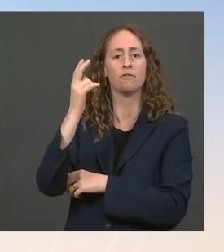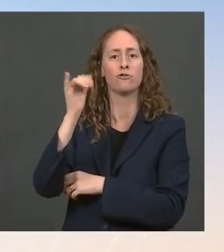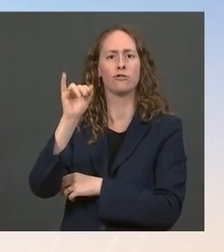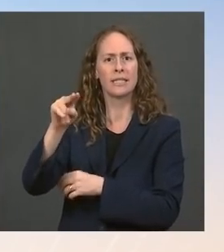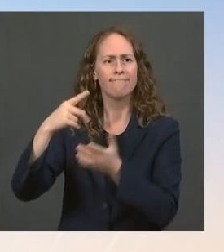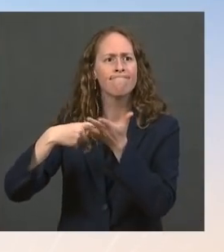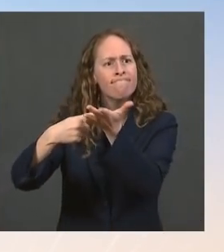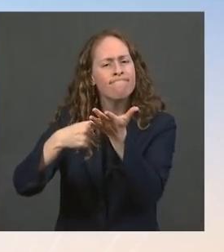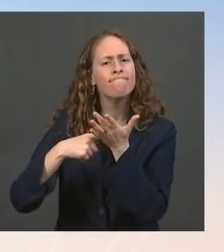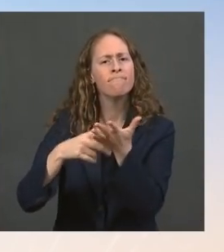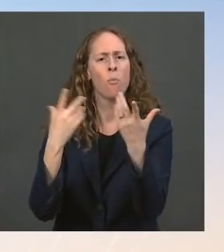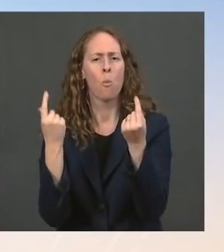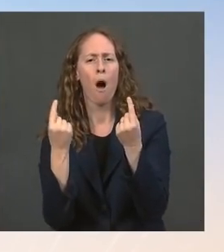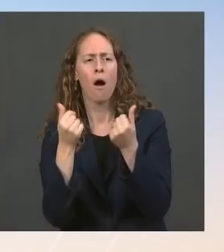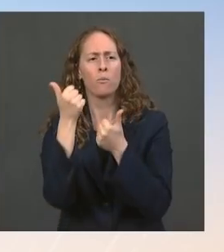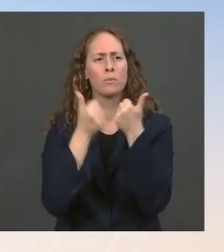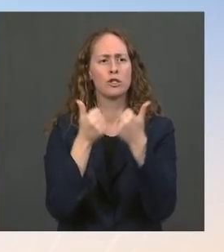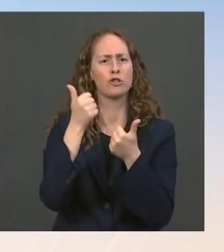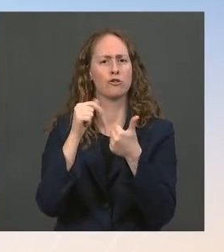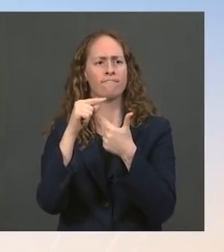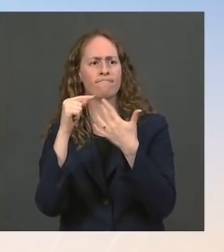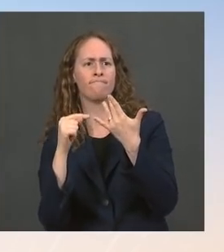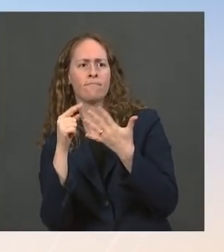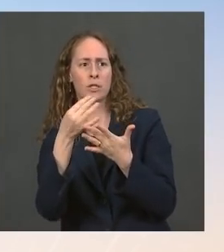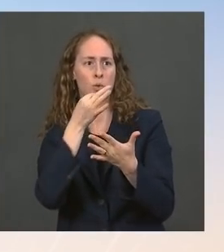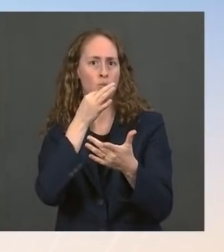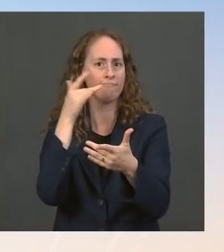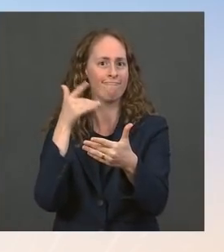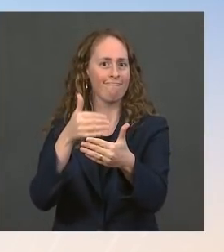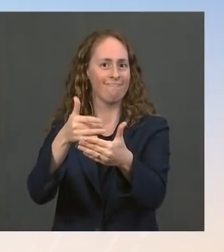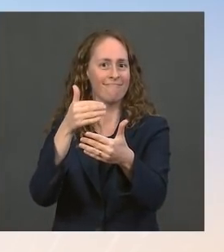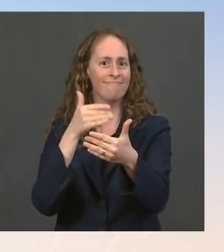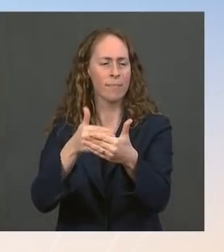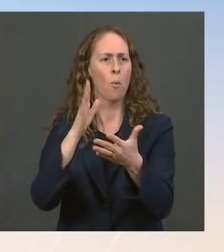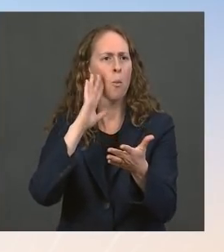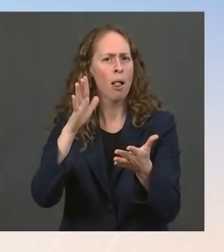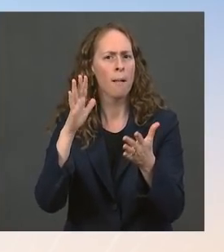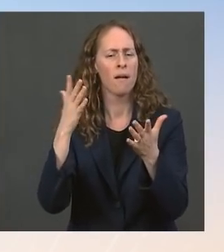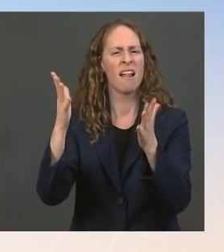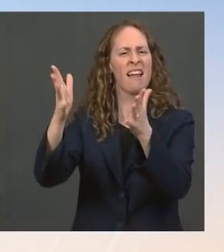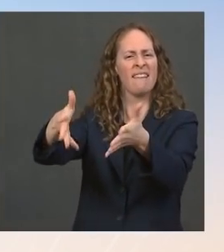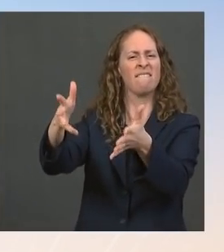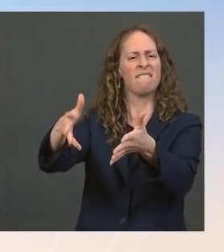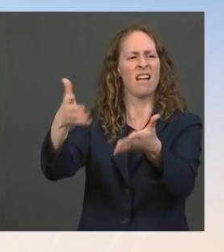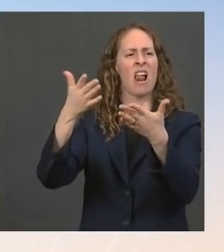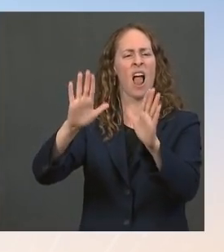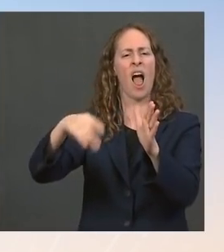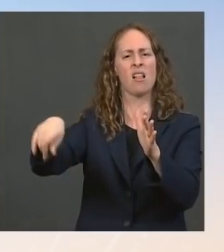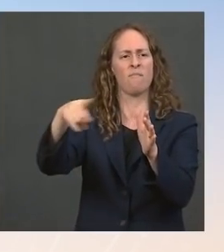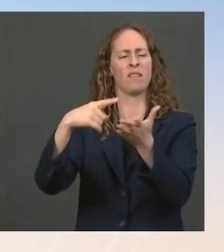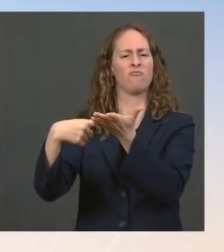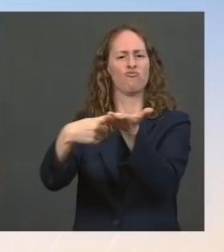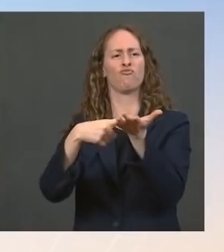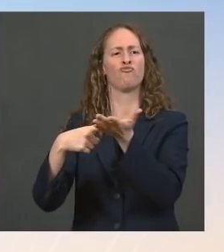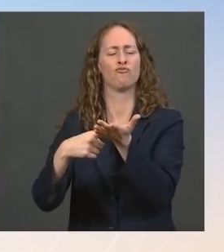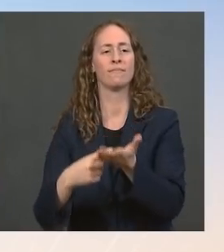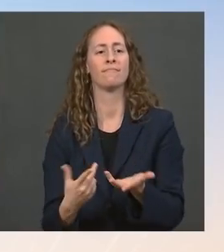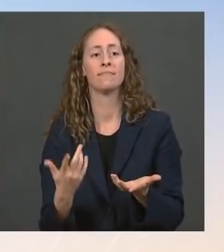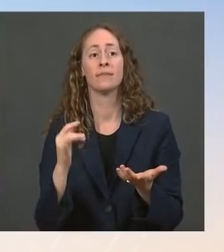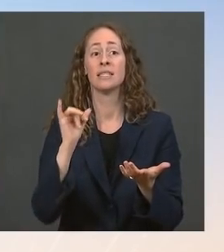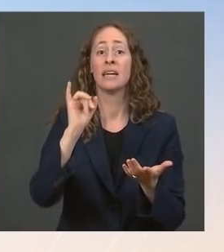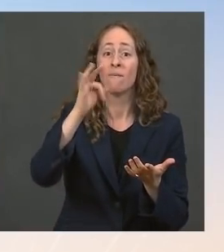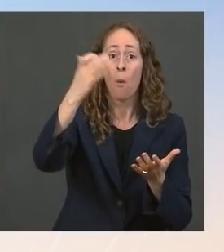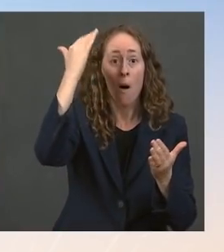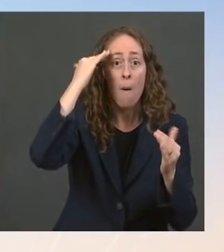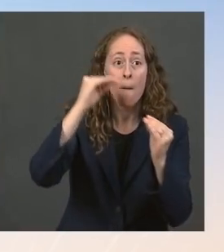the process that's going to happen over the short term. So I'm going to let that play out before I detail more from here. I would otherwise point you to Leader Schumer's office. Okay. Secondly,